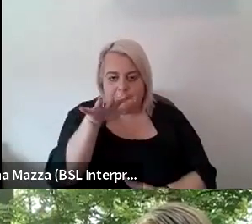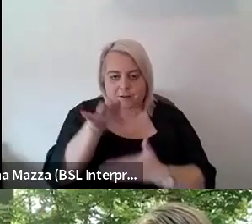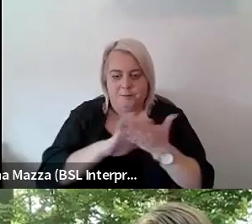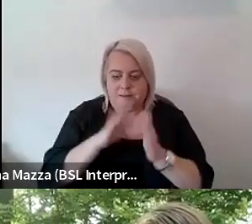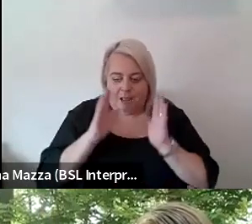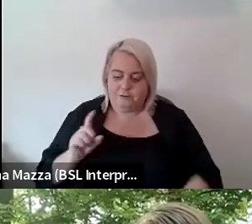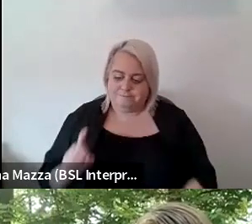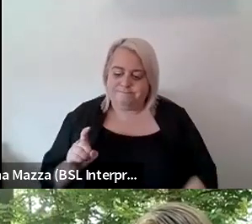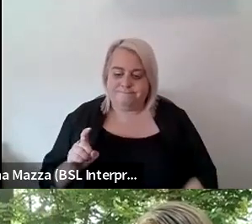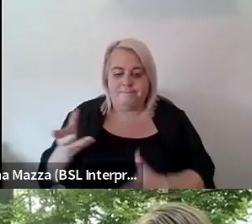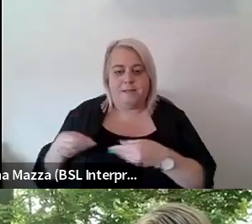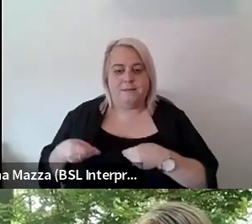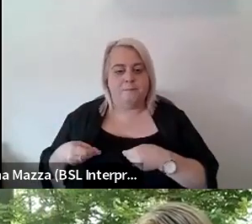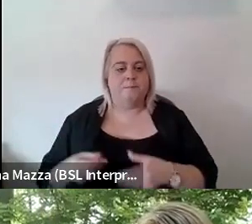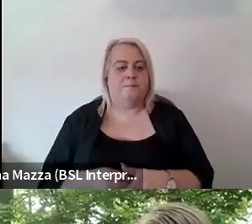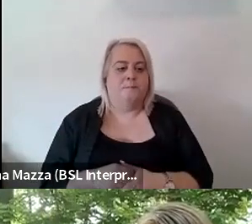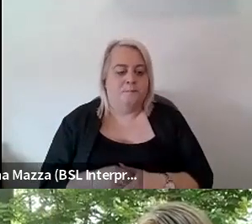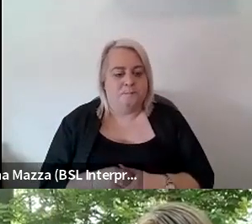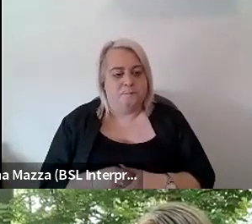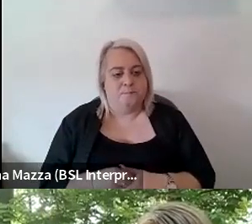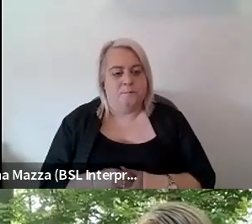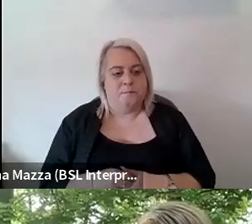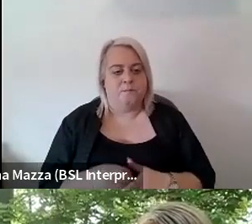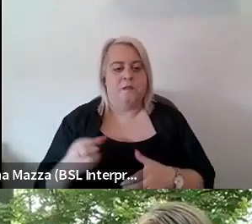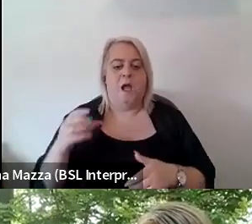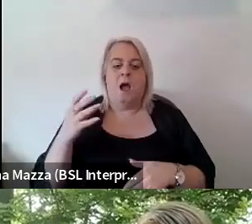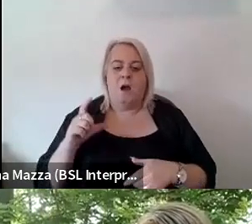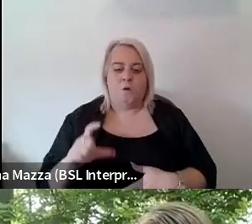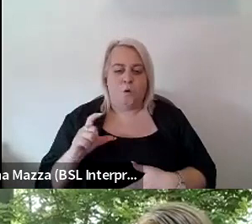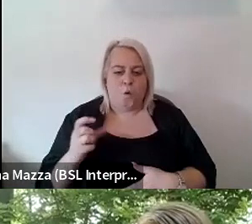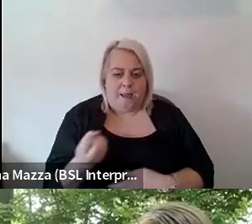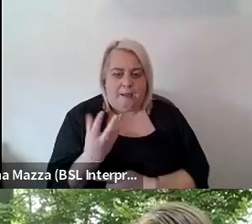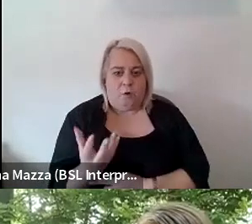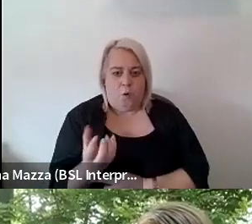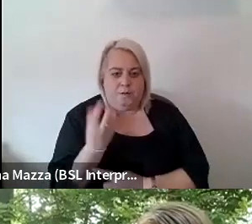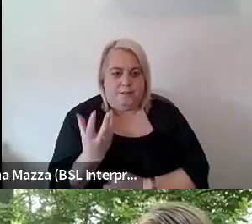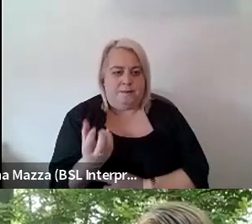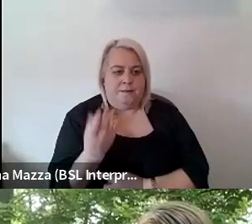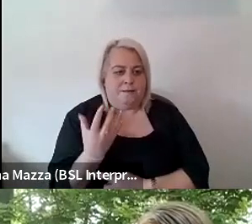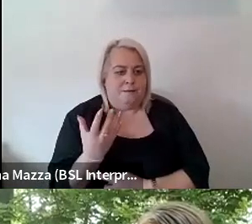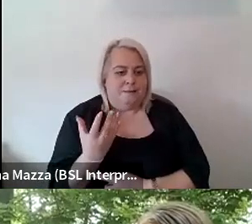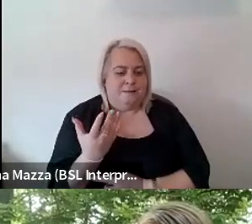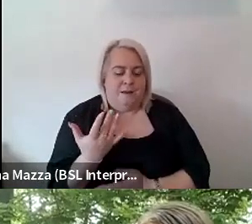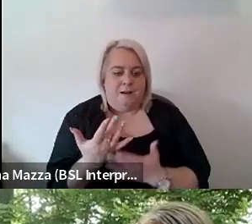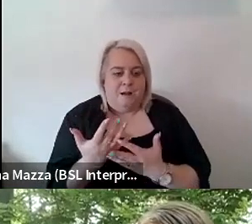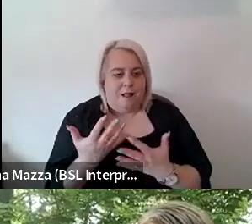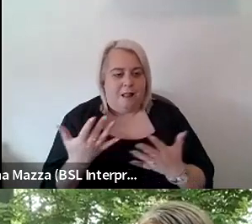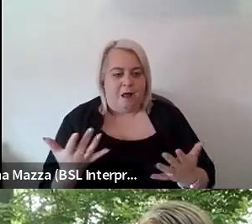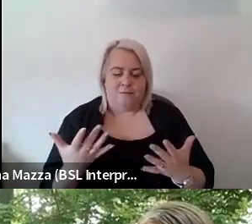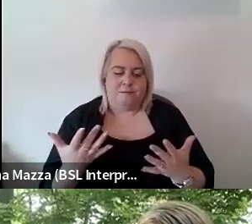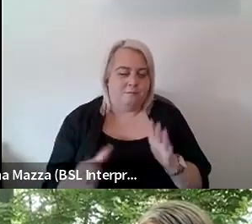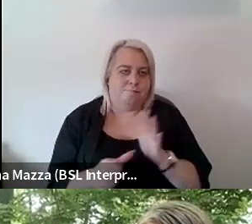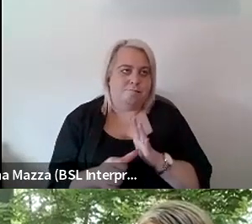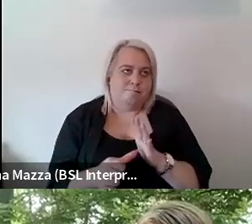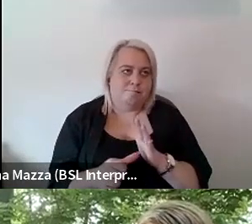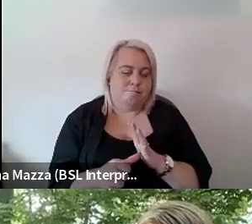with. So cookie notices are kind of bad, I guess, usability for lots of reasons. You